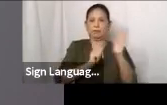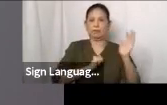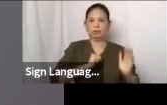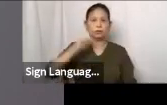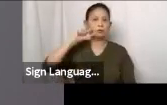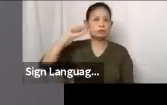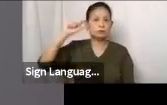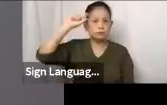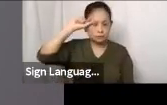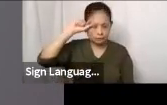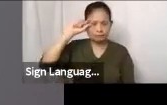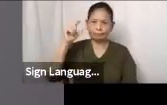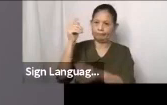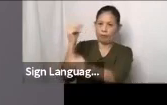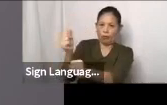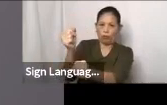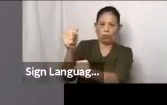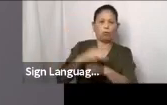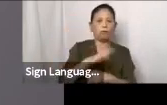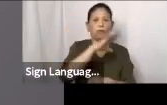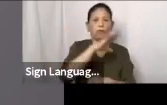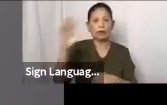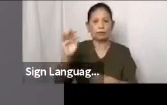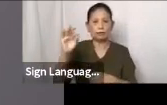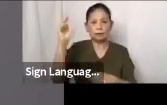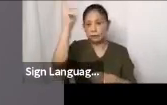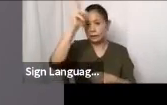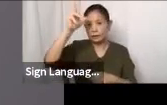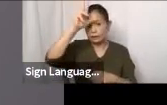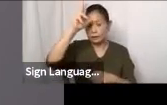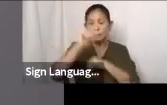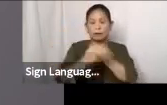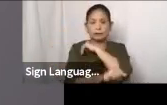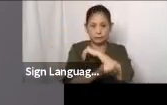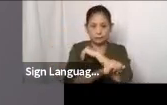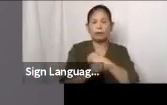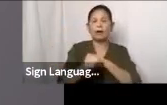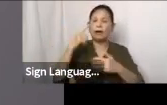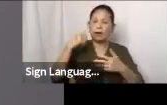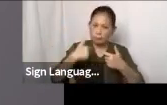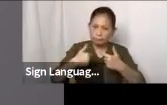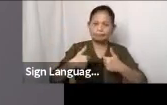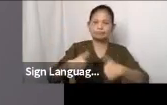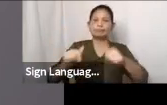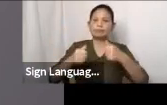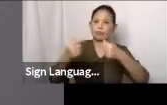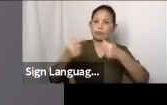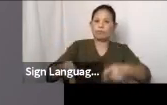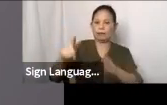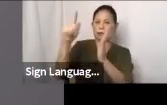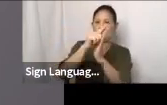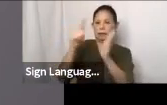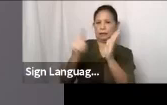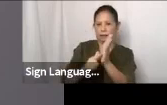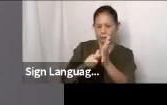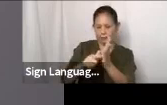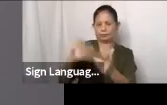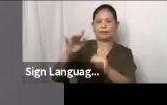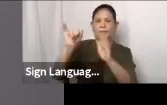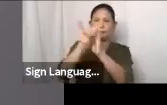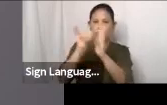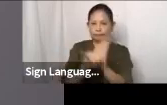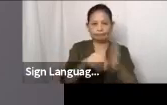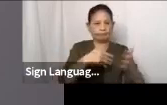center and state governments are directed to grant legal recognition of their gender identity, such as male,